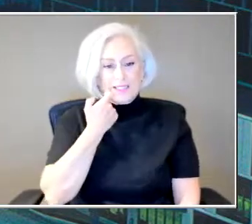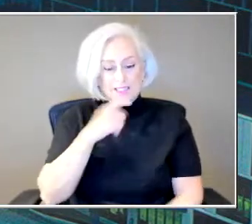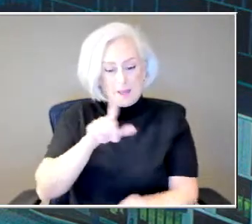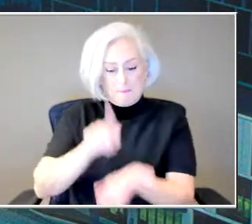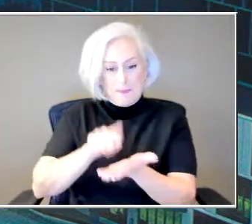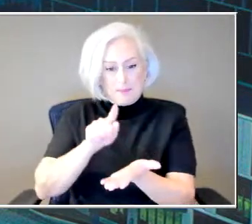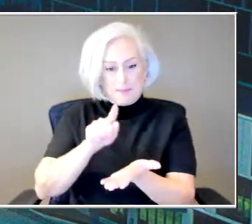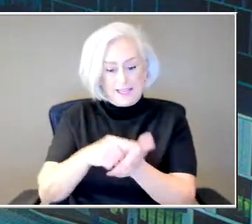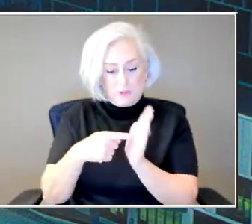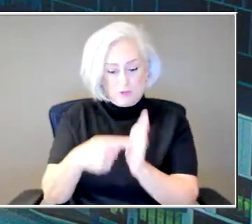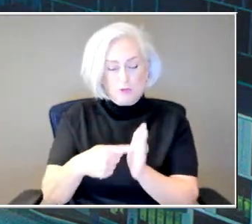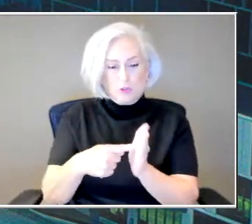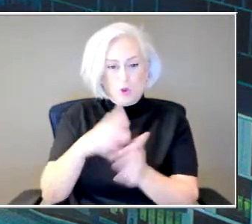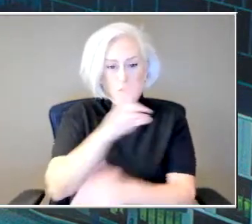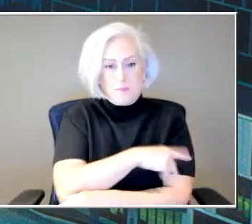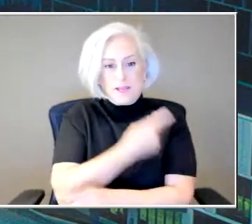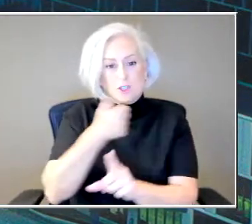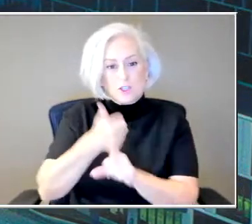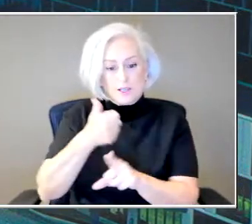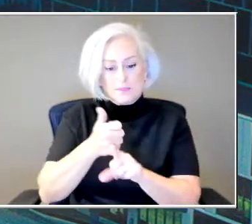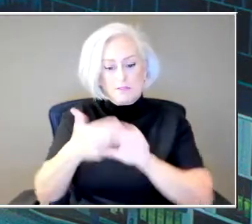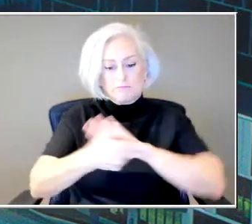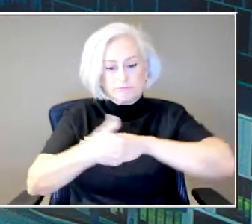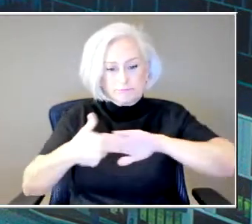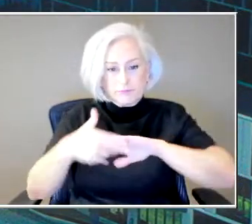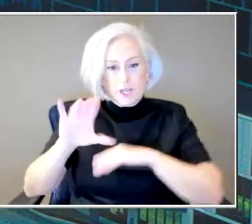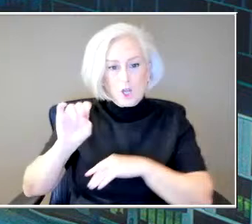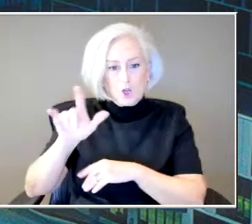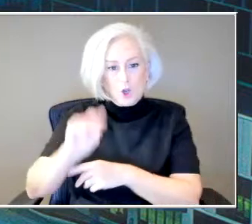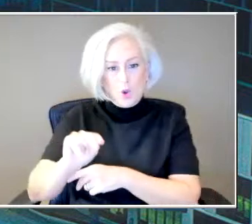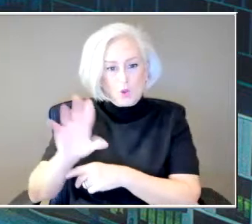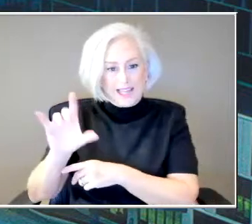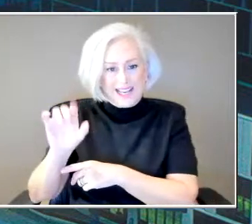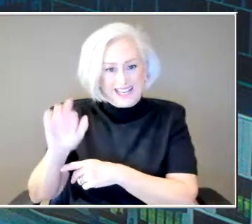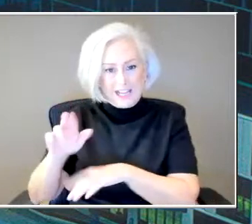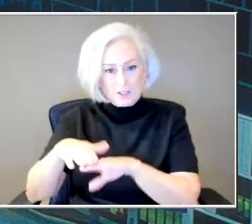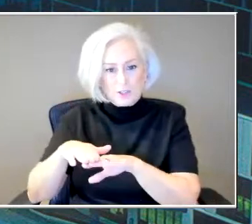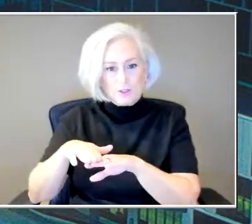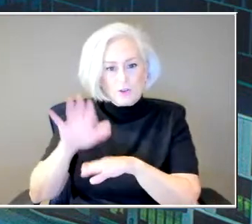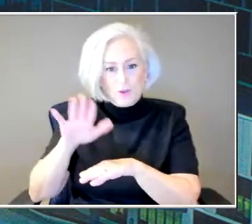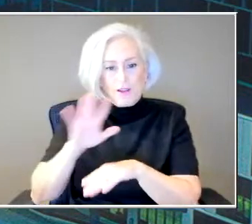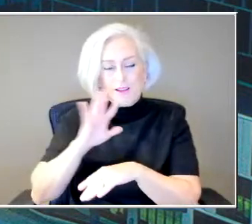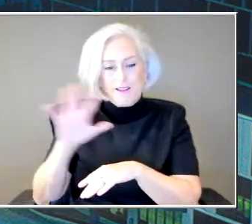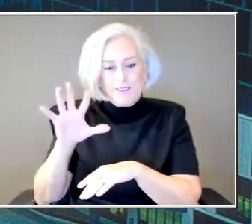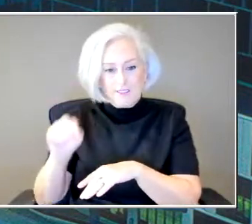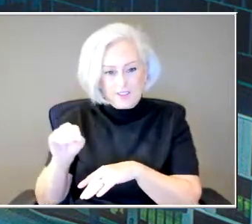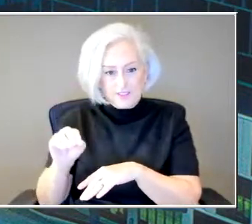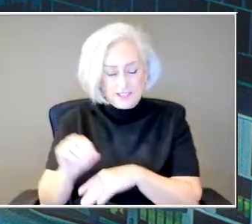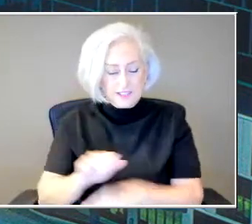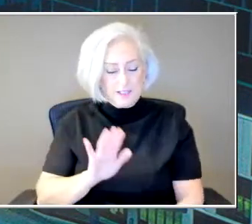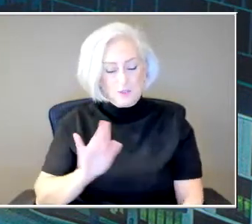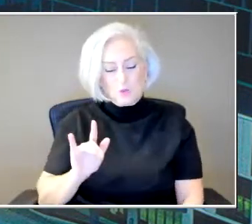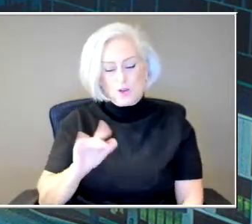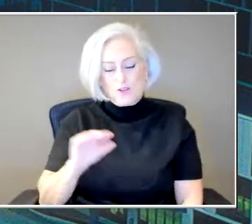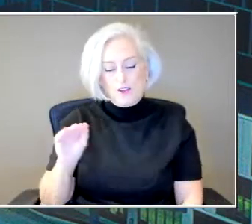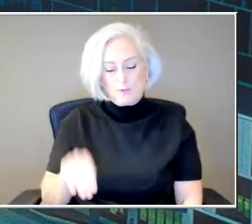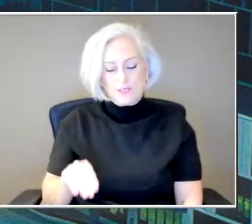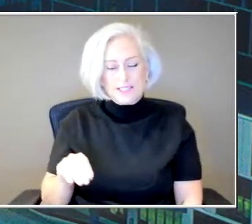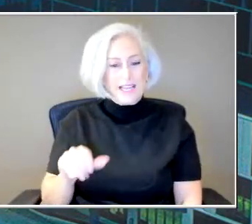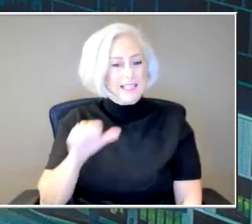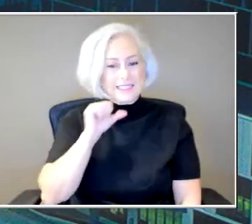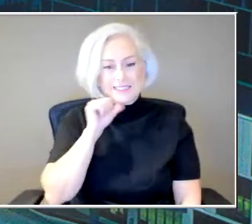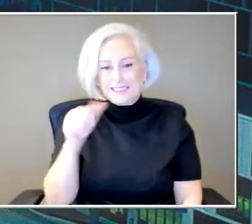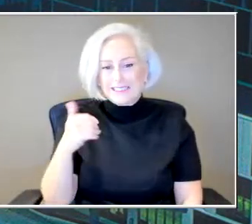who were diagnosed with colon cancer younger than age 50, and approximately 25% of them had unknown diagnosis of